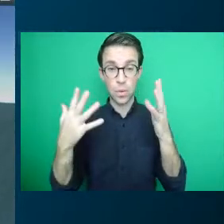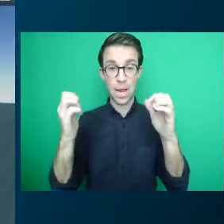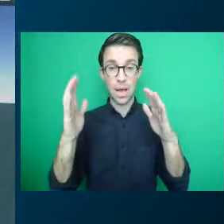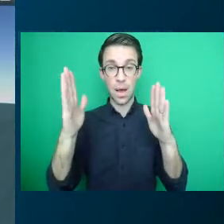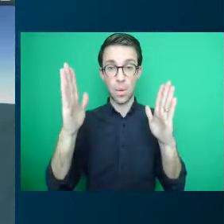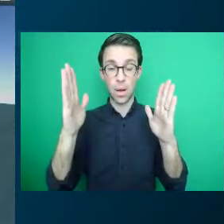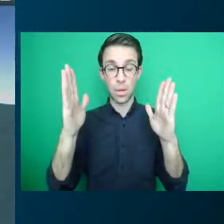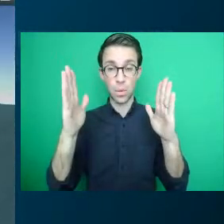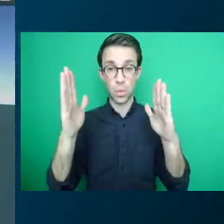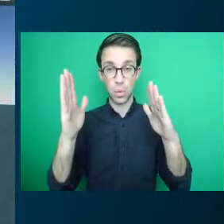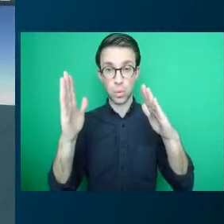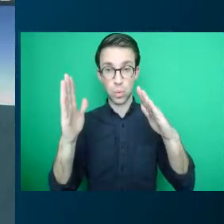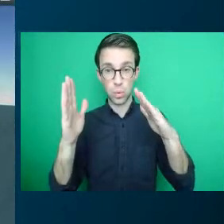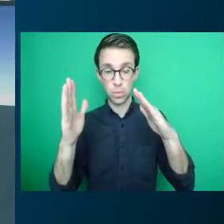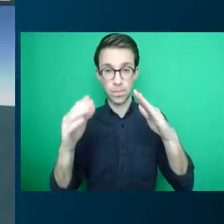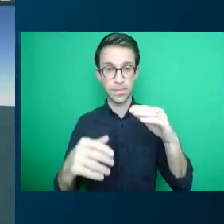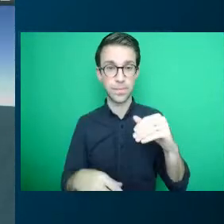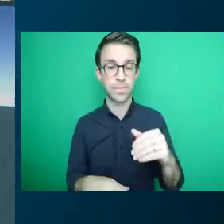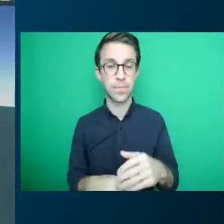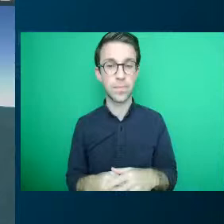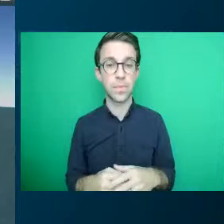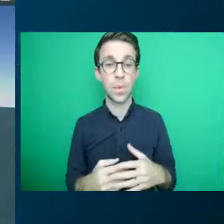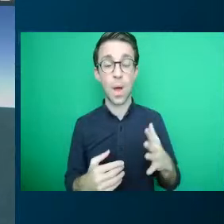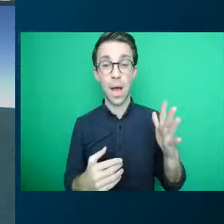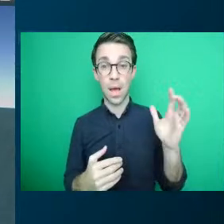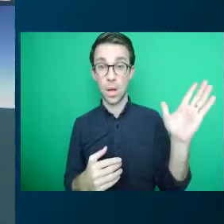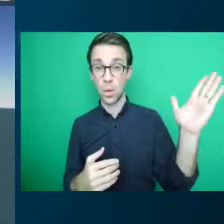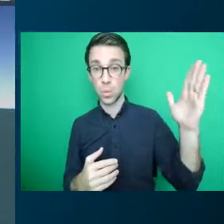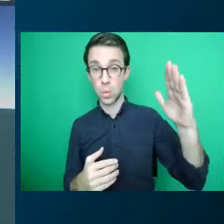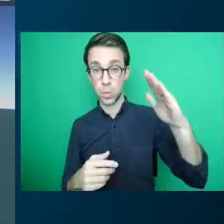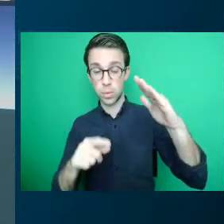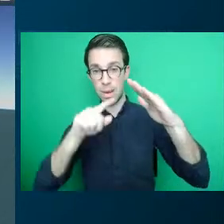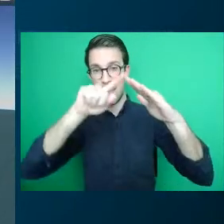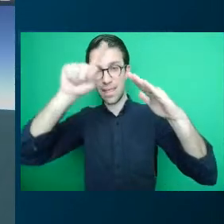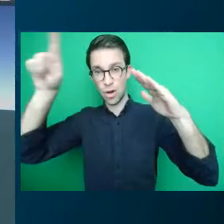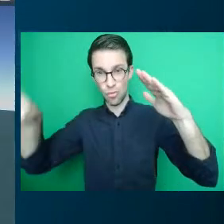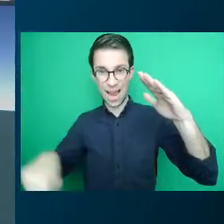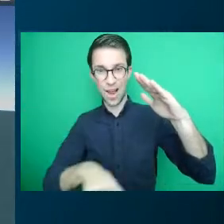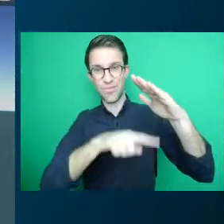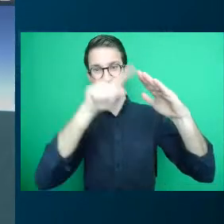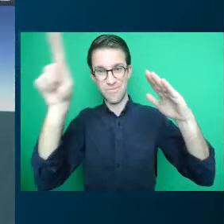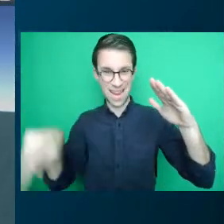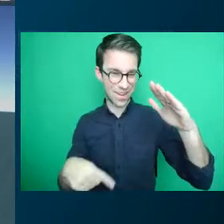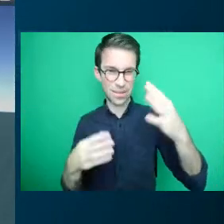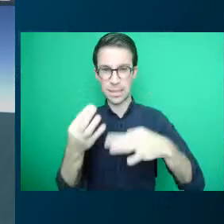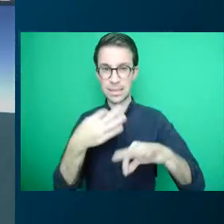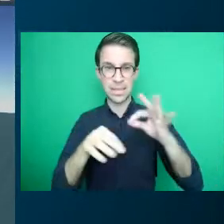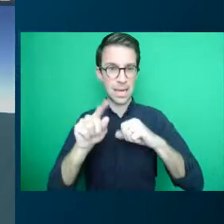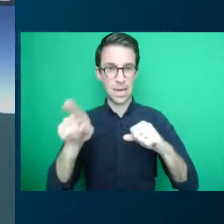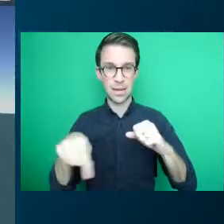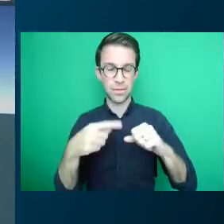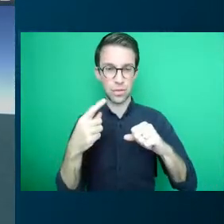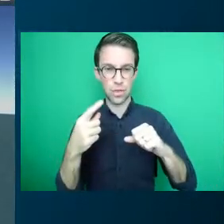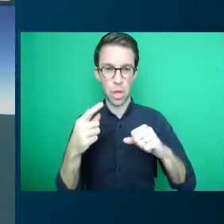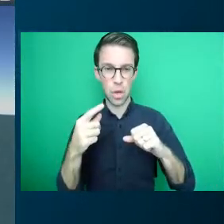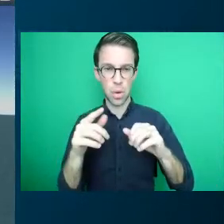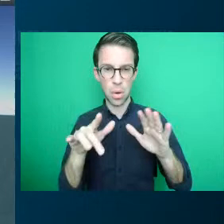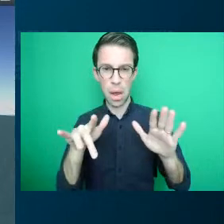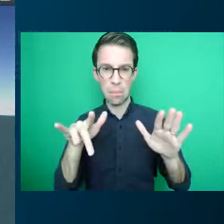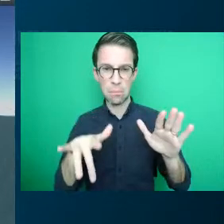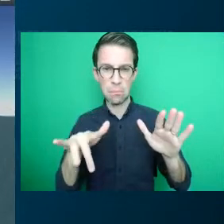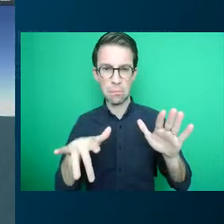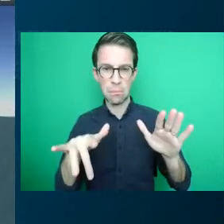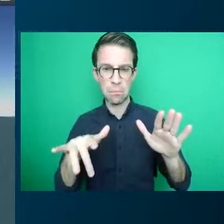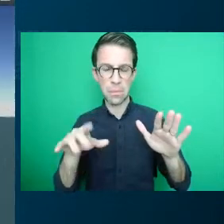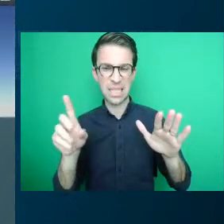And I want it to fly sideways so it can go around the planet instead of just going up and falling back down again. So I'm pressing the keys. It's